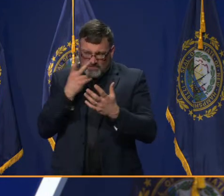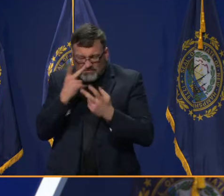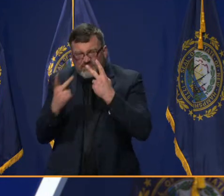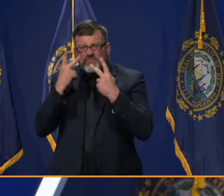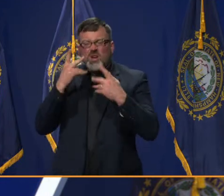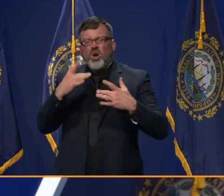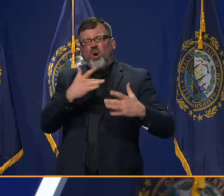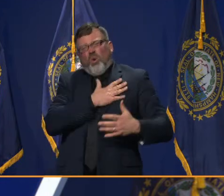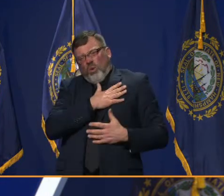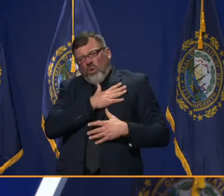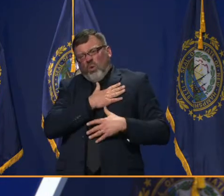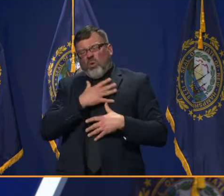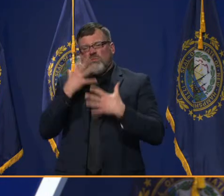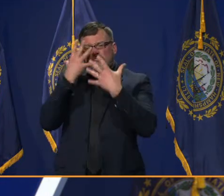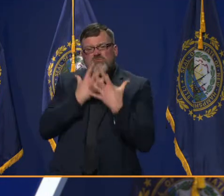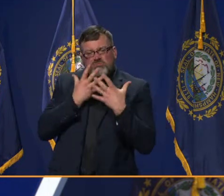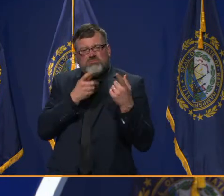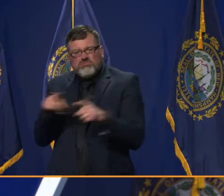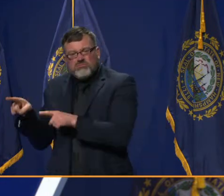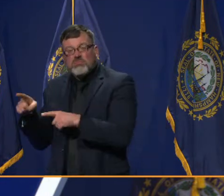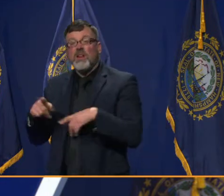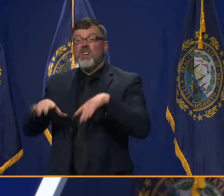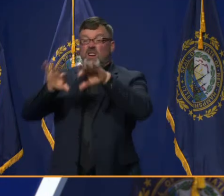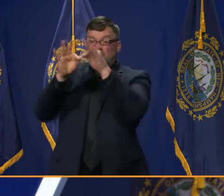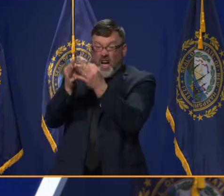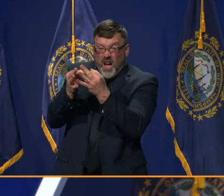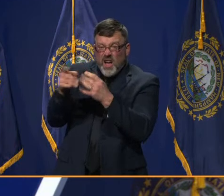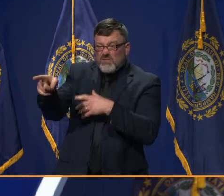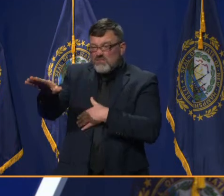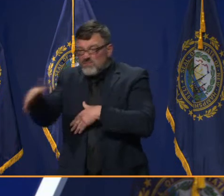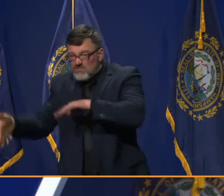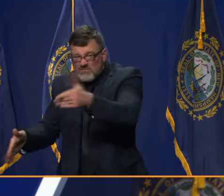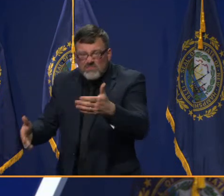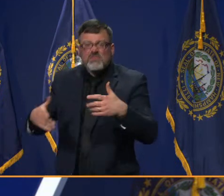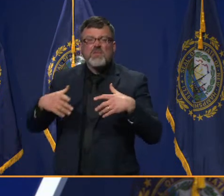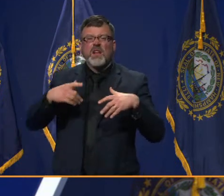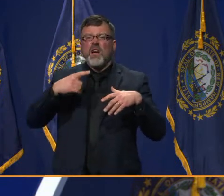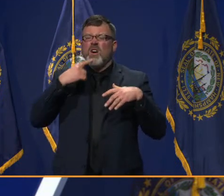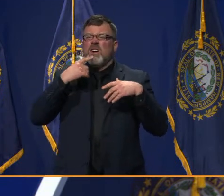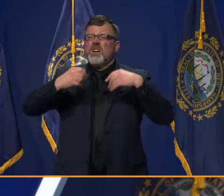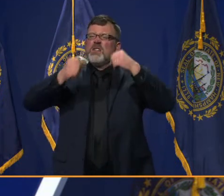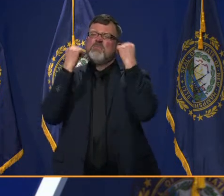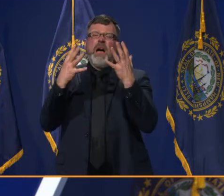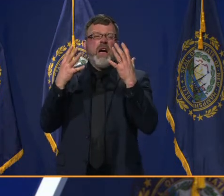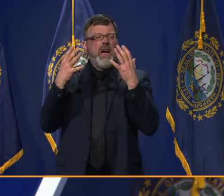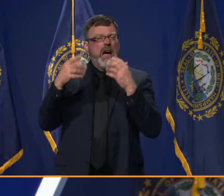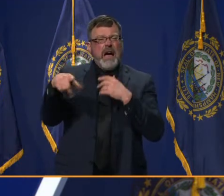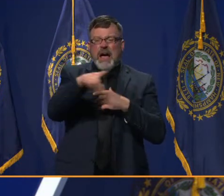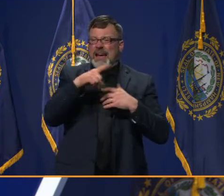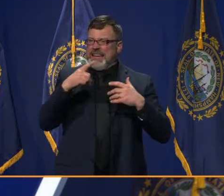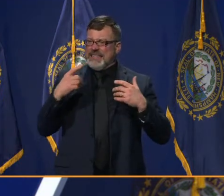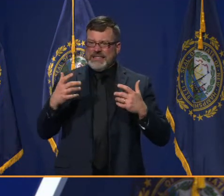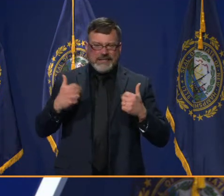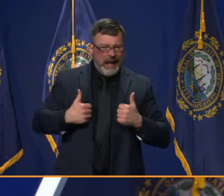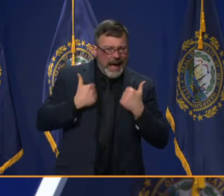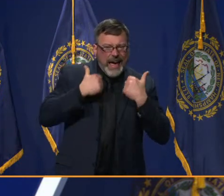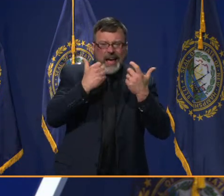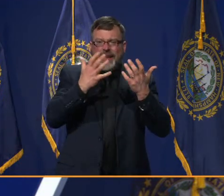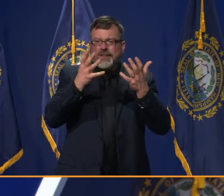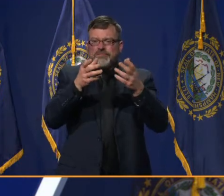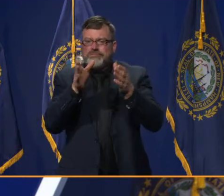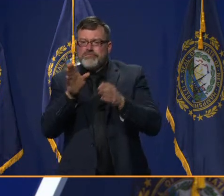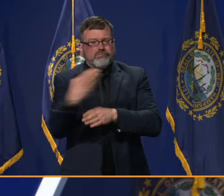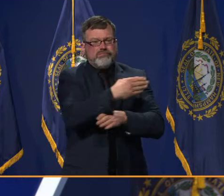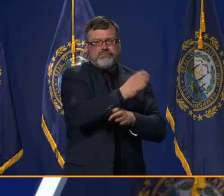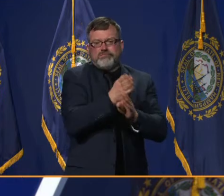lives lost to COVID far too soon. For many individuals, life's plans took a very drastic turn. Jobs were lost, businesses were